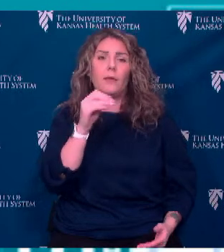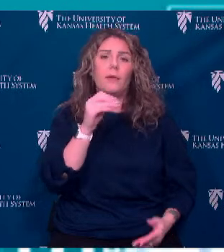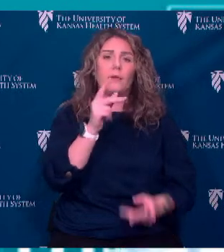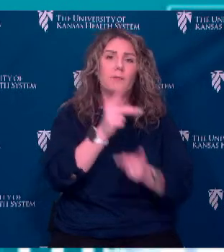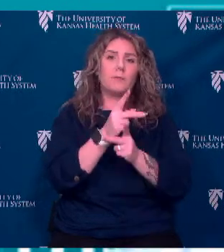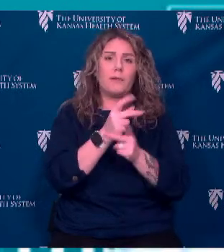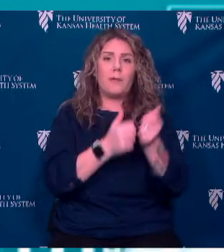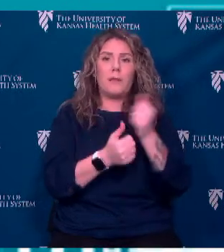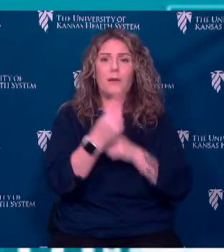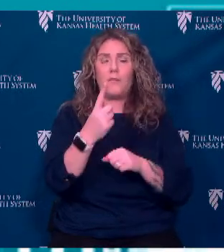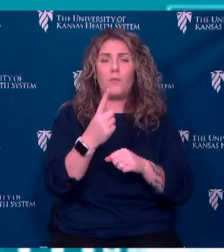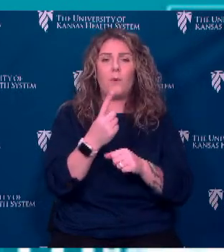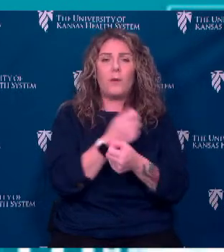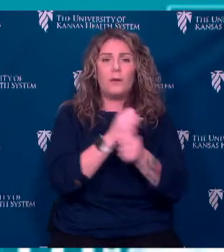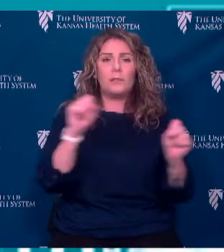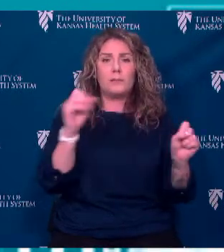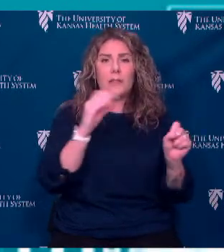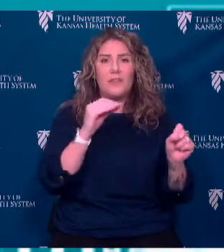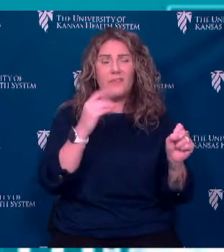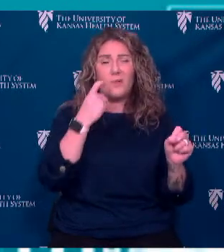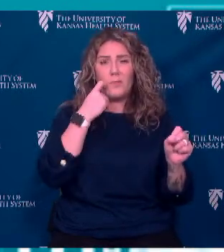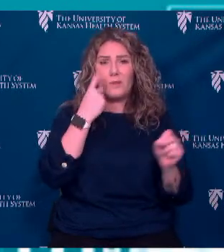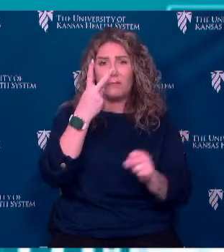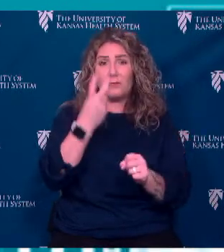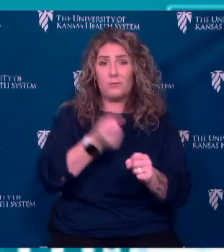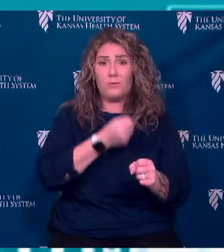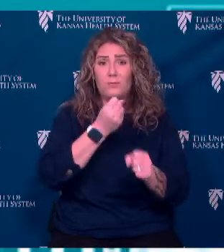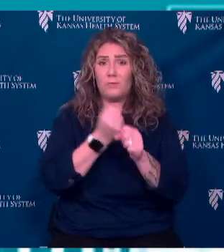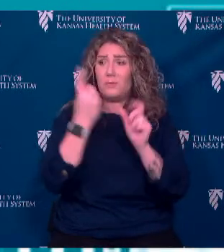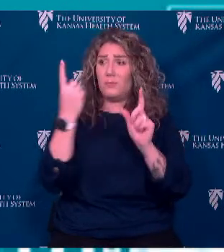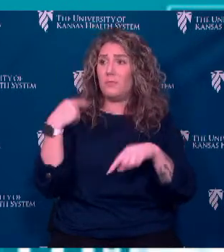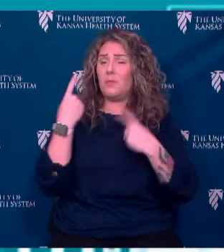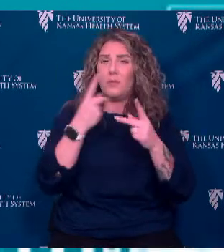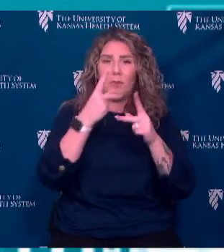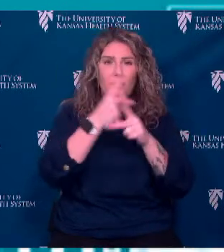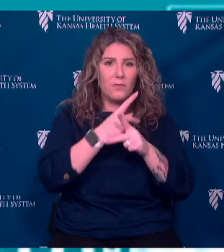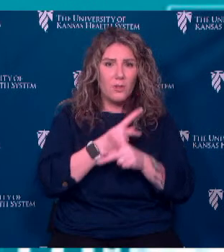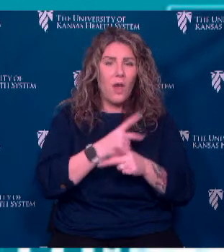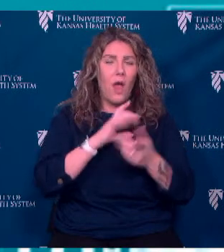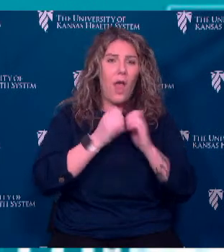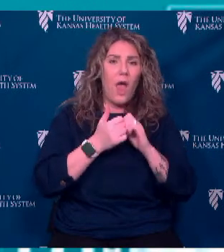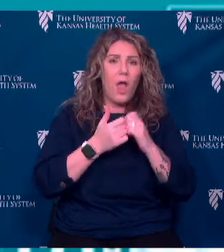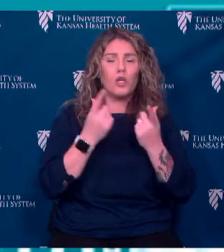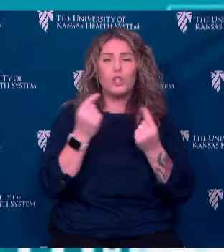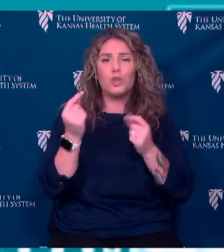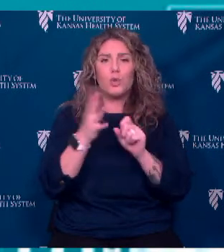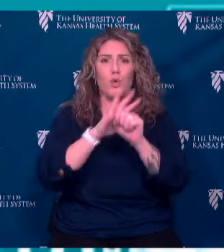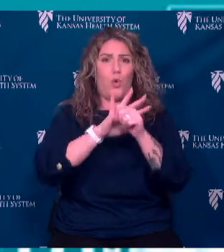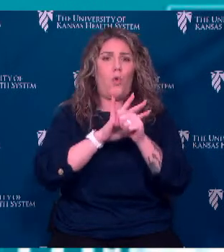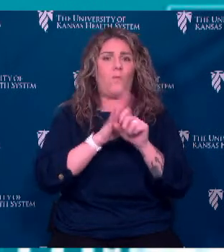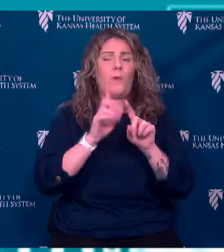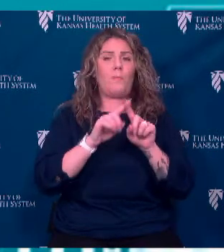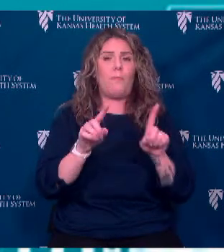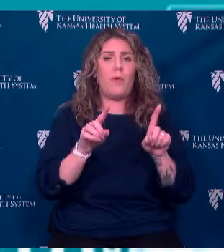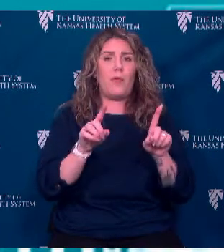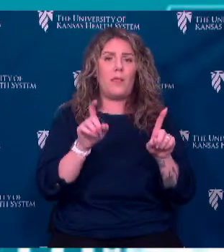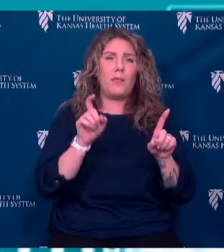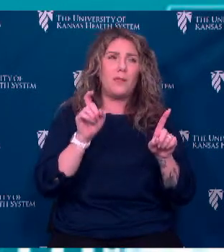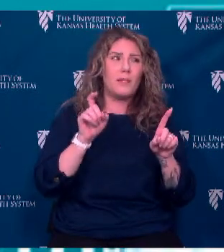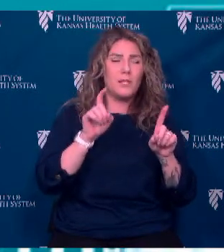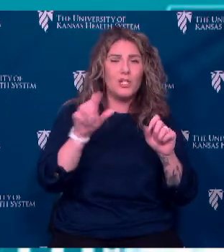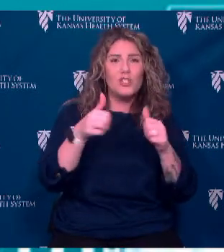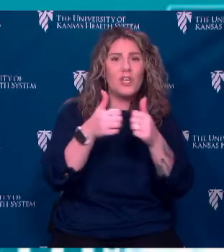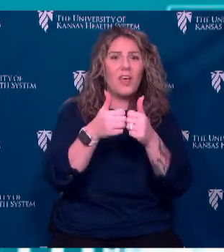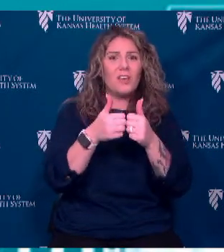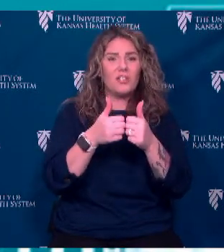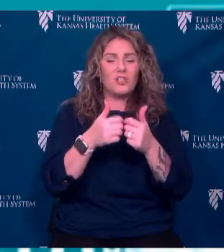And I think over the last 2 years, we've figured out how to do COVID, but the challenge is to